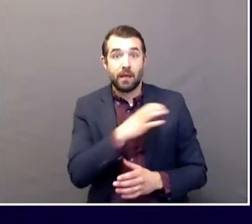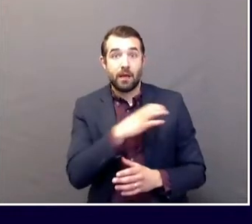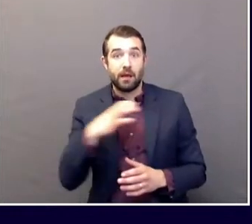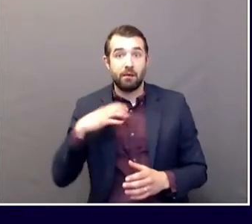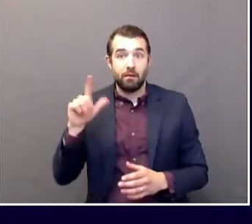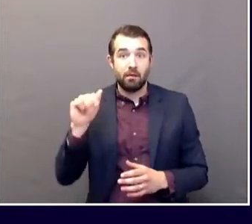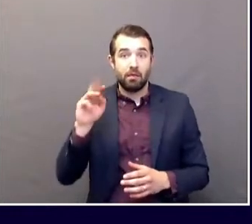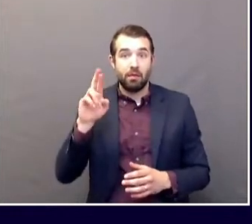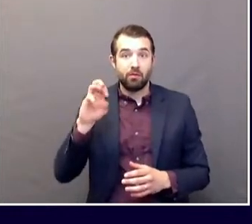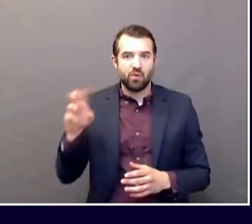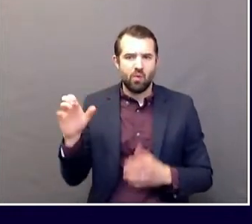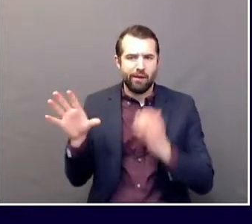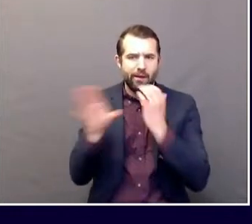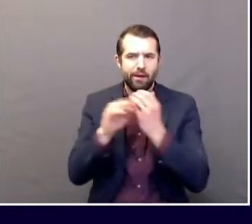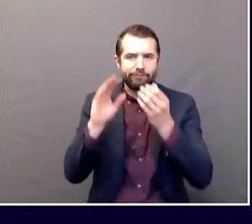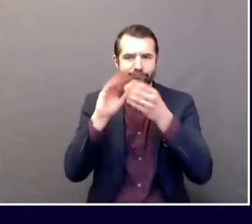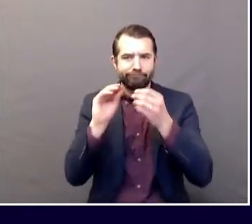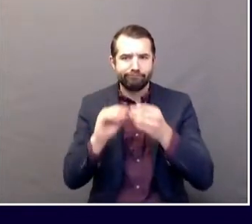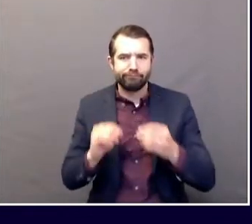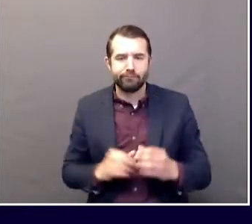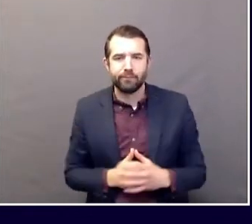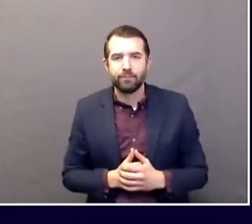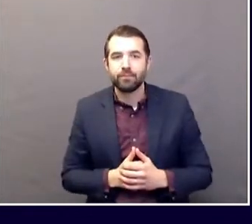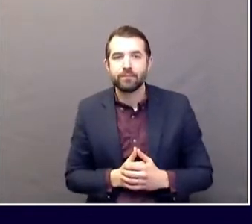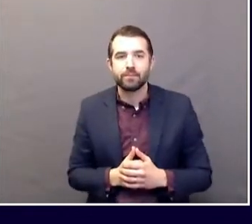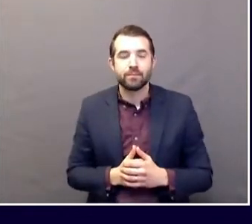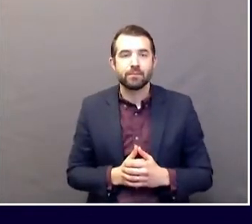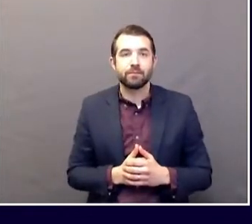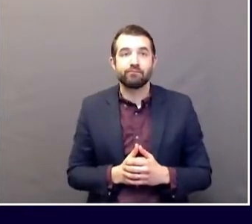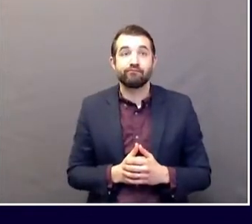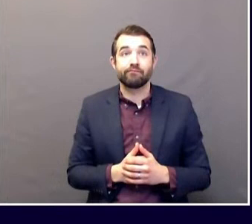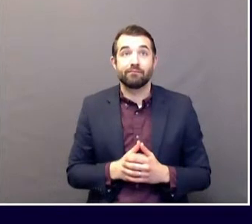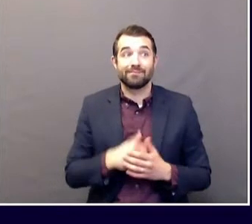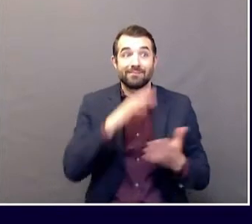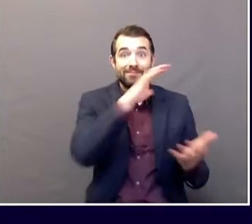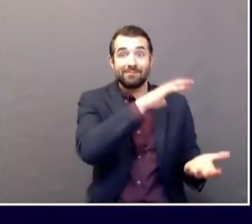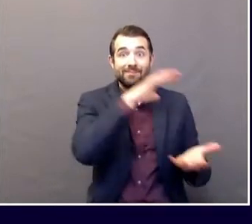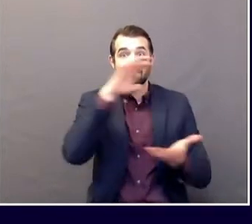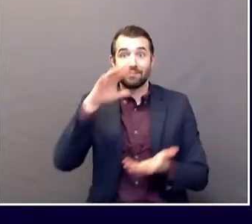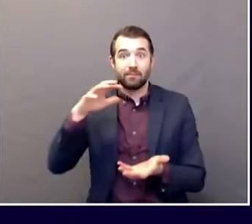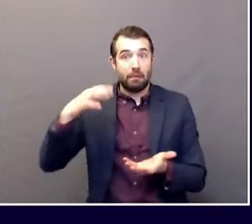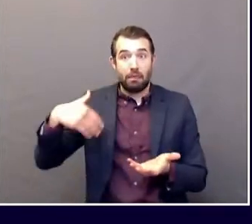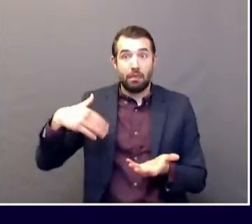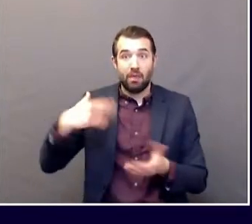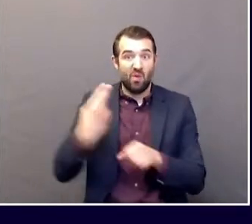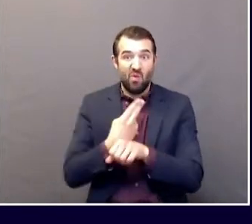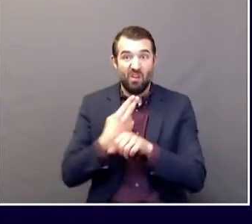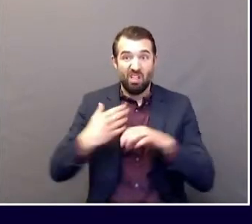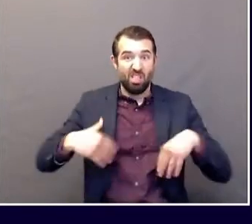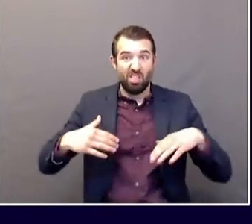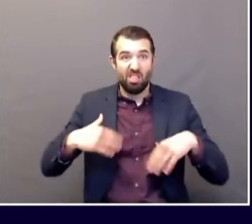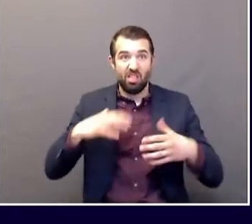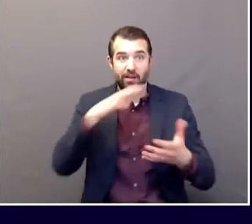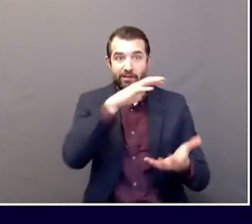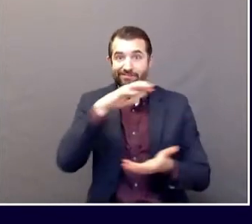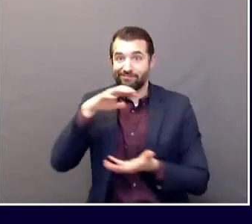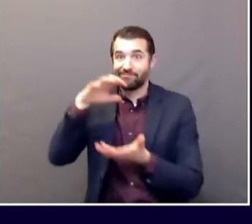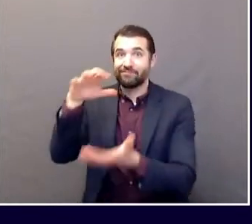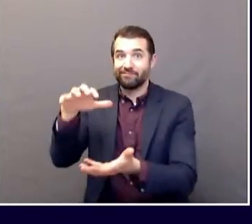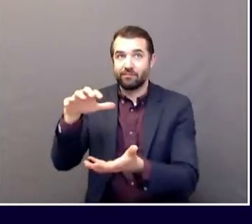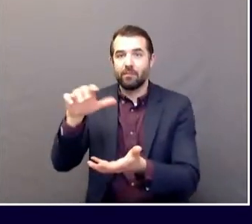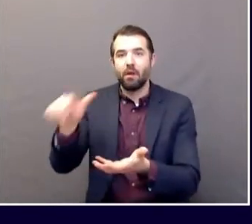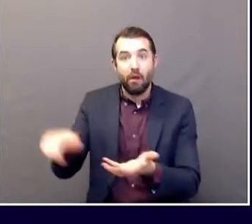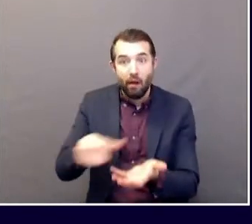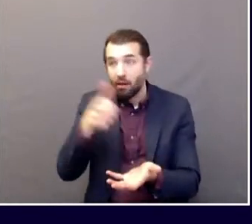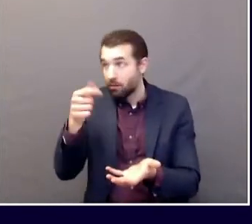are currently taking those unused doses from the retail pharmacy program to redeploy to other types